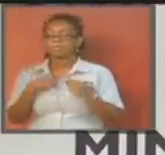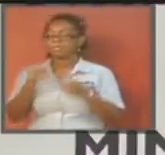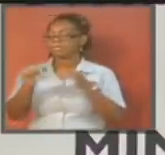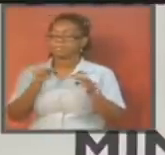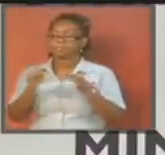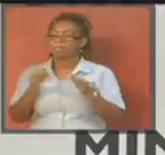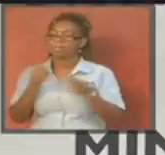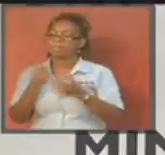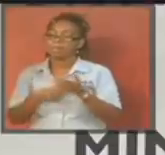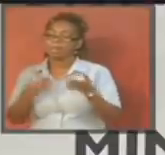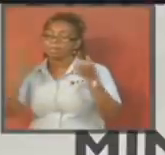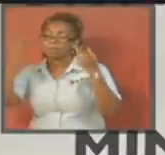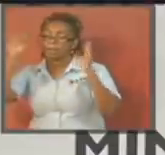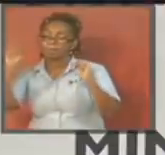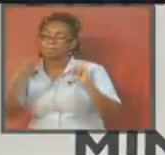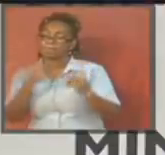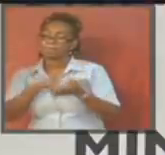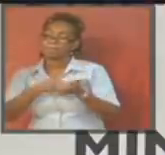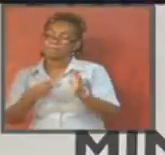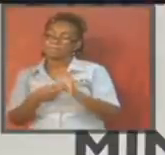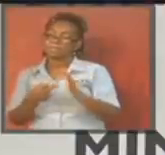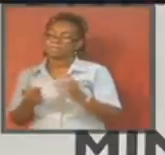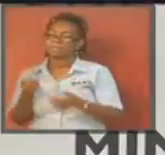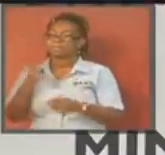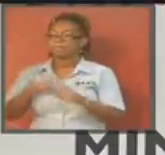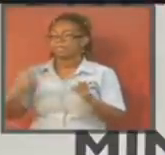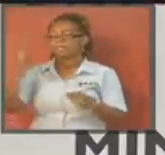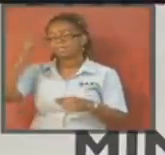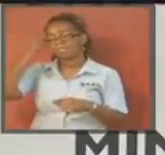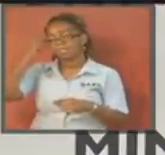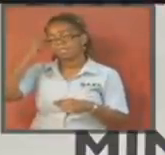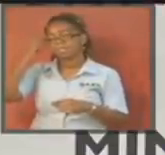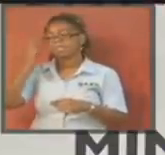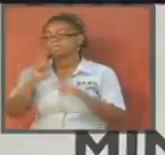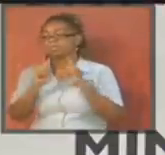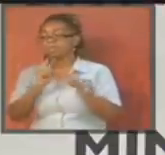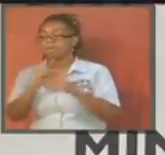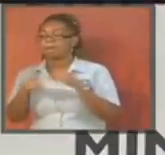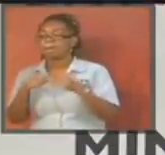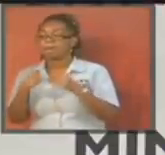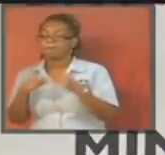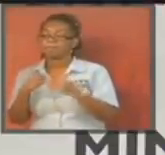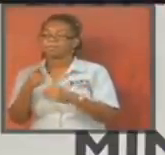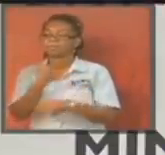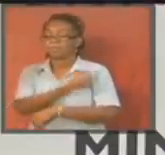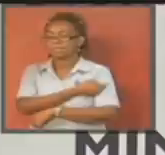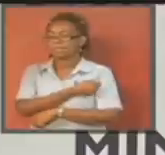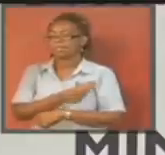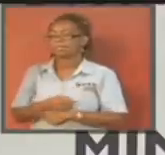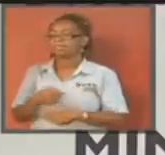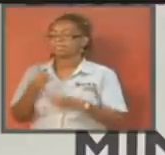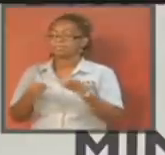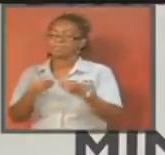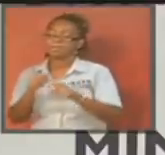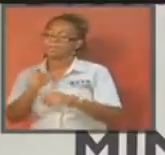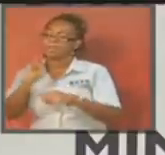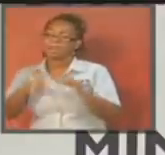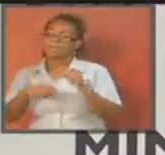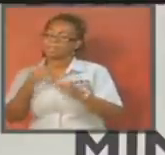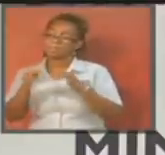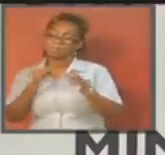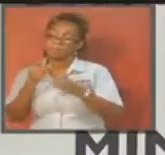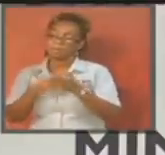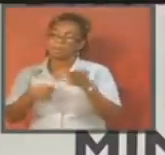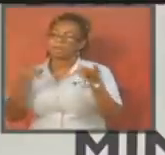more about the vaccine distribution across the Caribbean at the time, if I remember right, but I wouldn't want to go into any further detail in